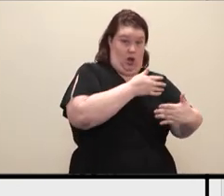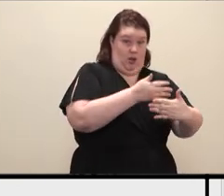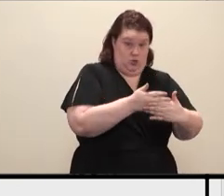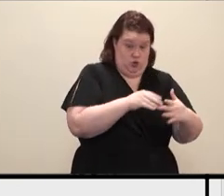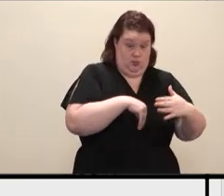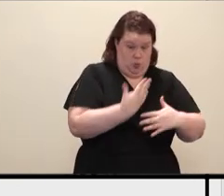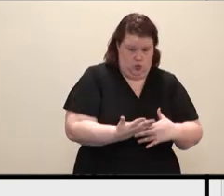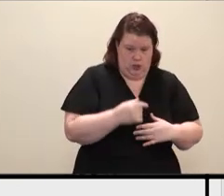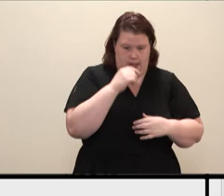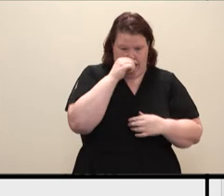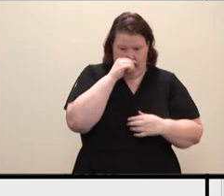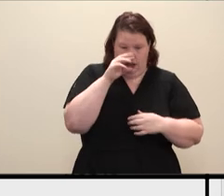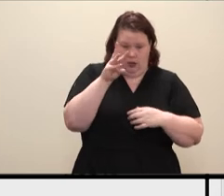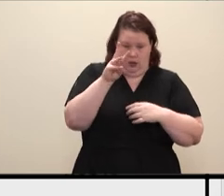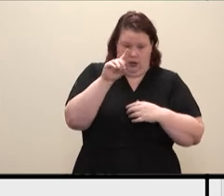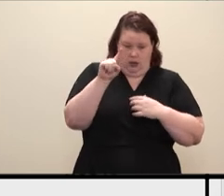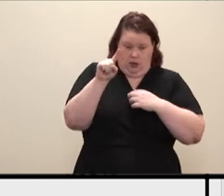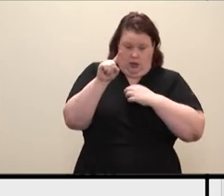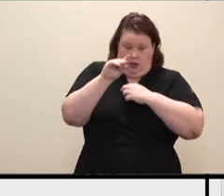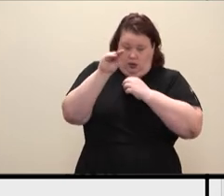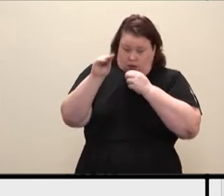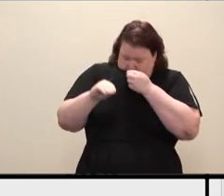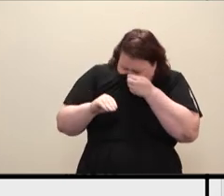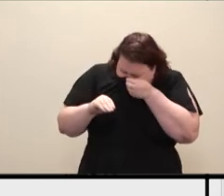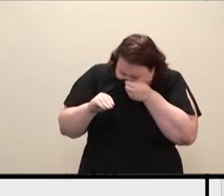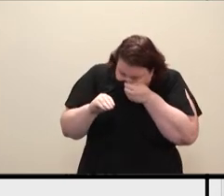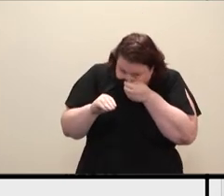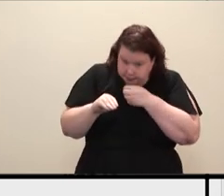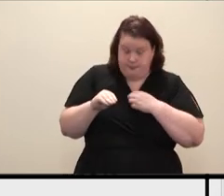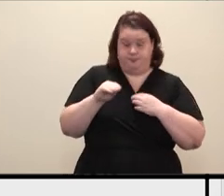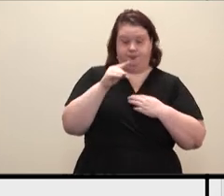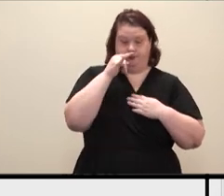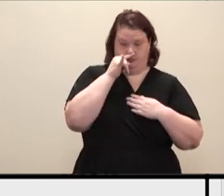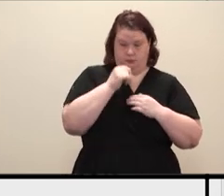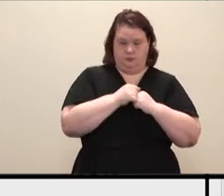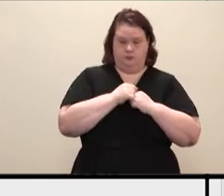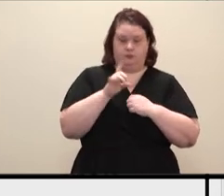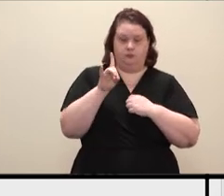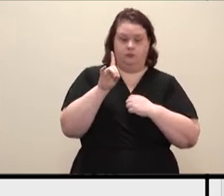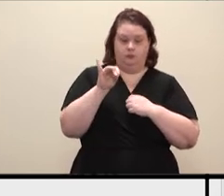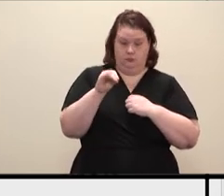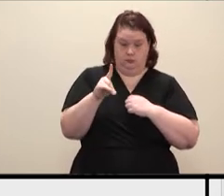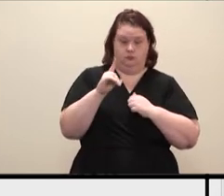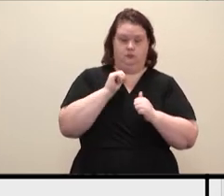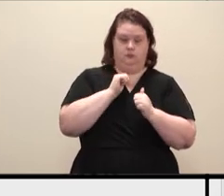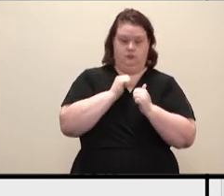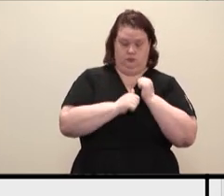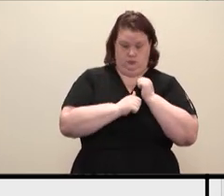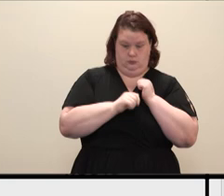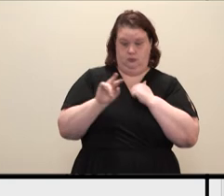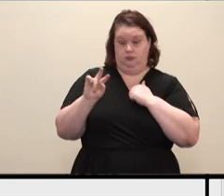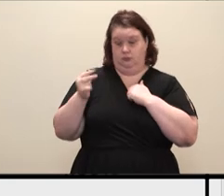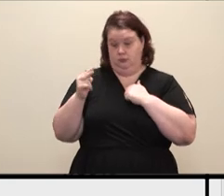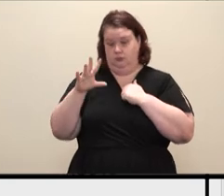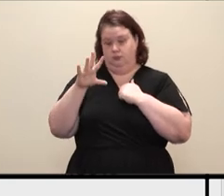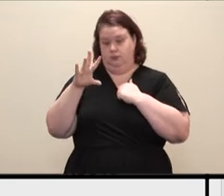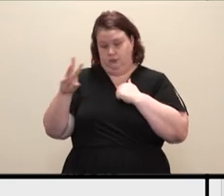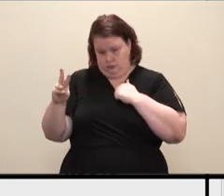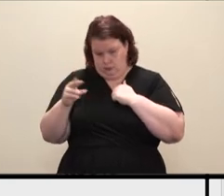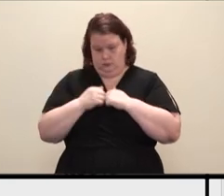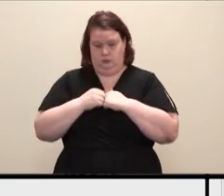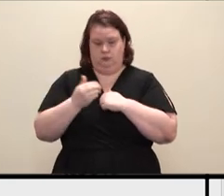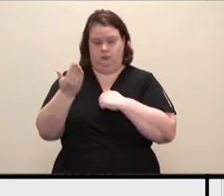the TCA, 61% of the kids did well or passed the first one, and then the second unit is